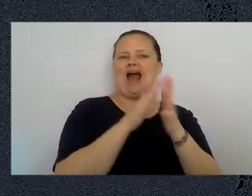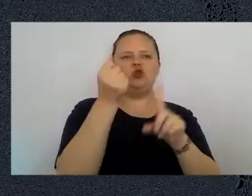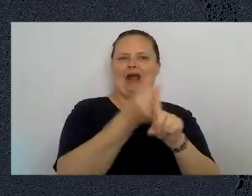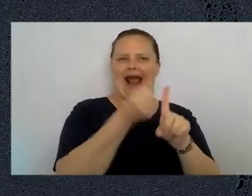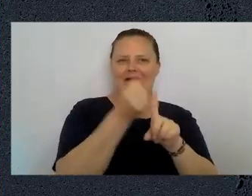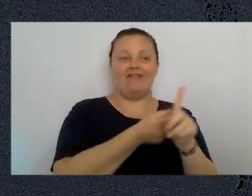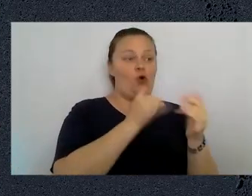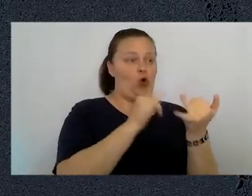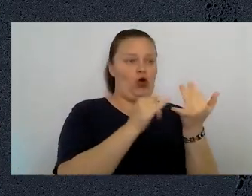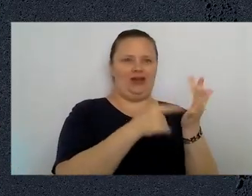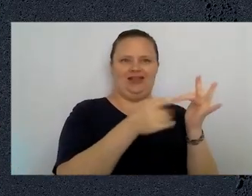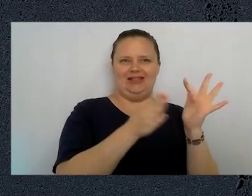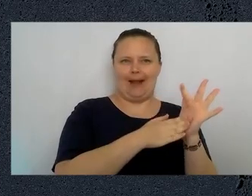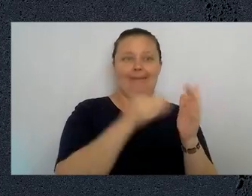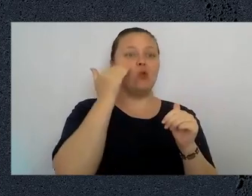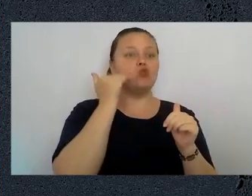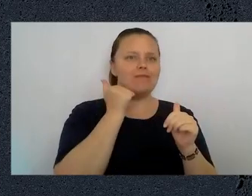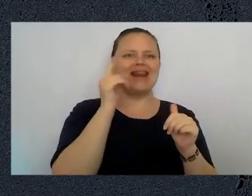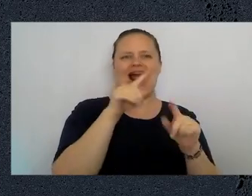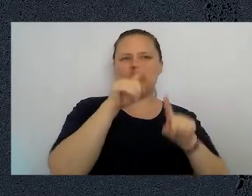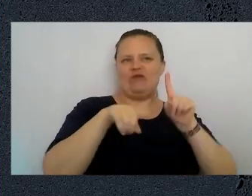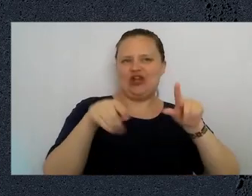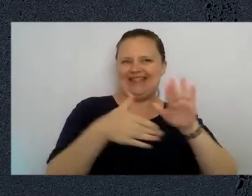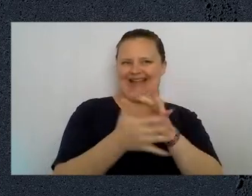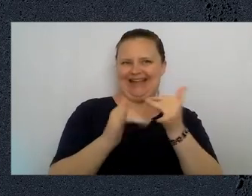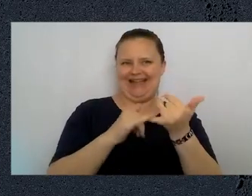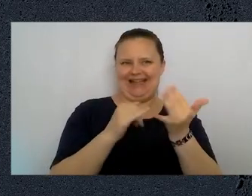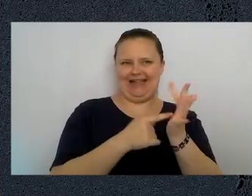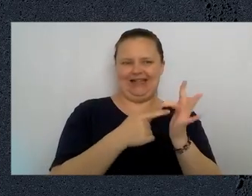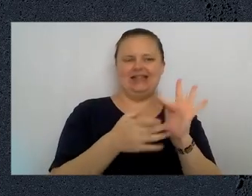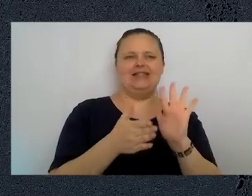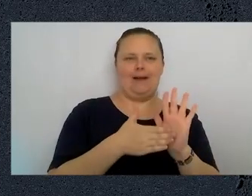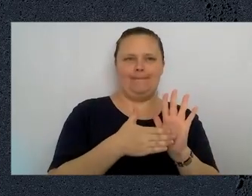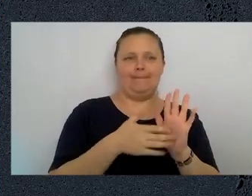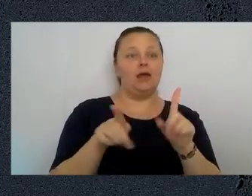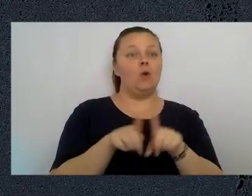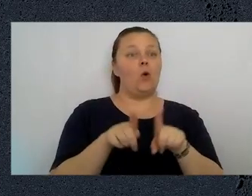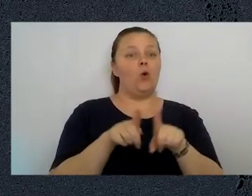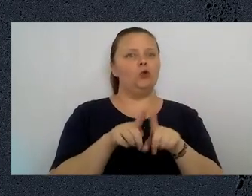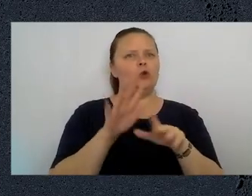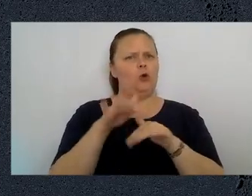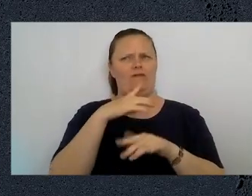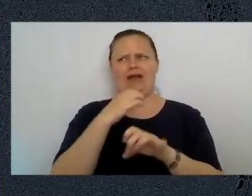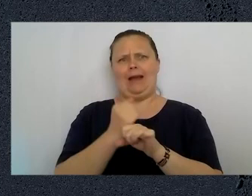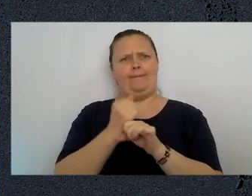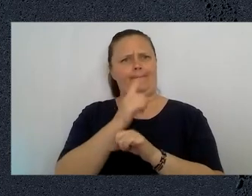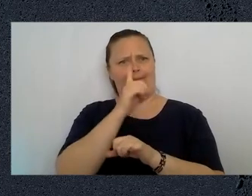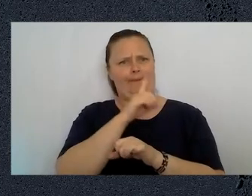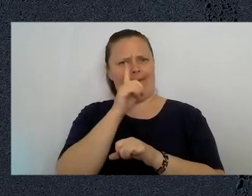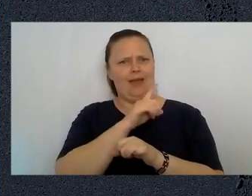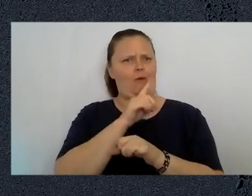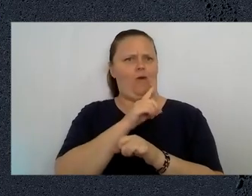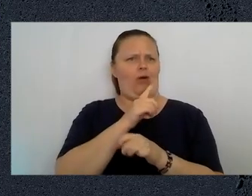STEM and diversity in STEM, but also for parliamentarians to engage and have interns who